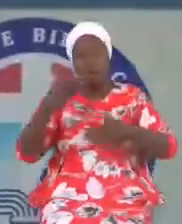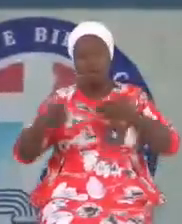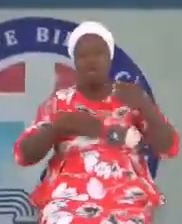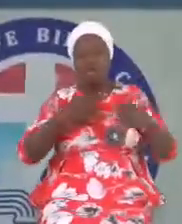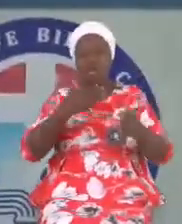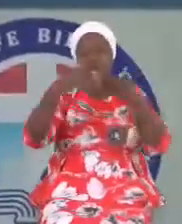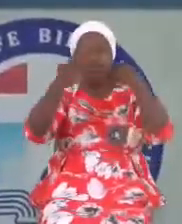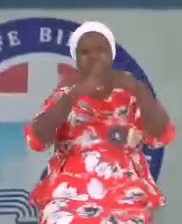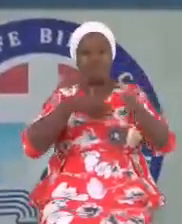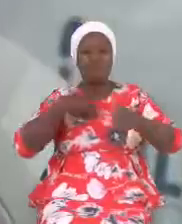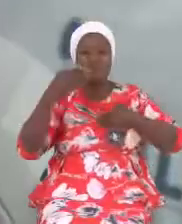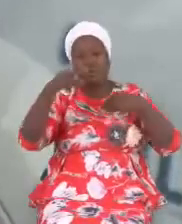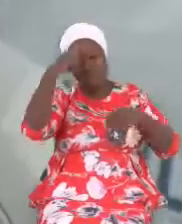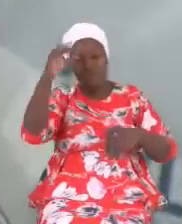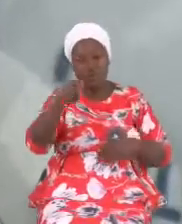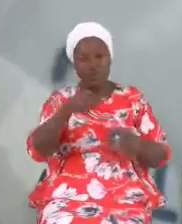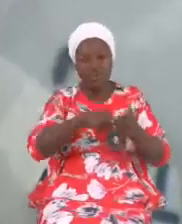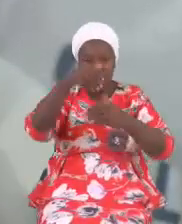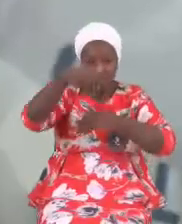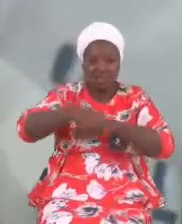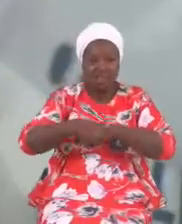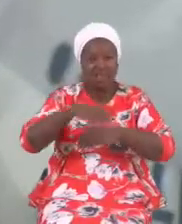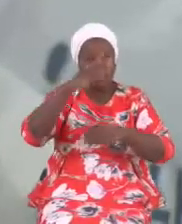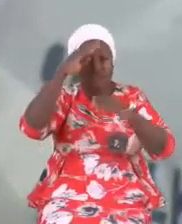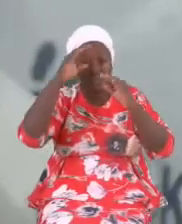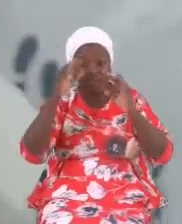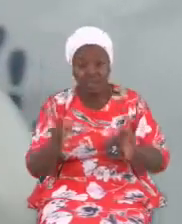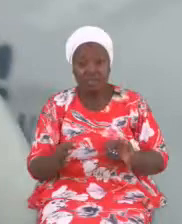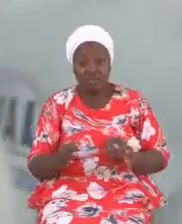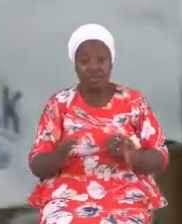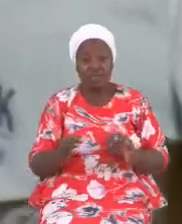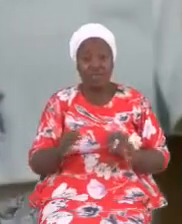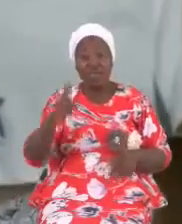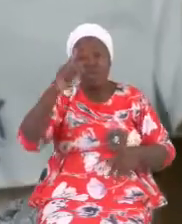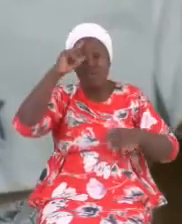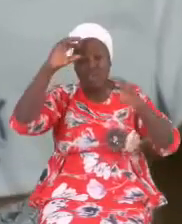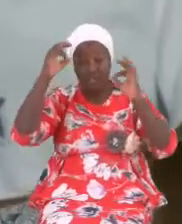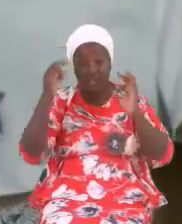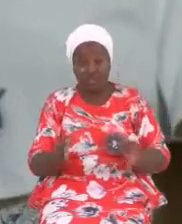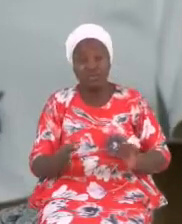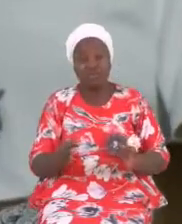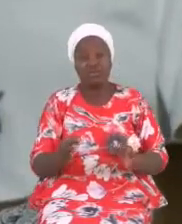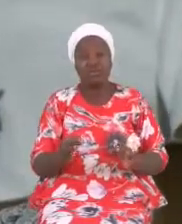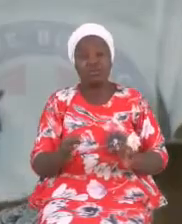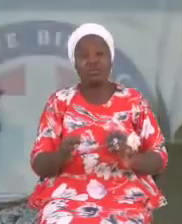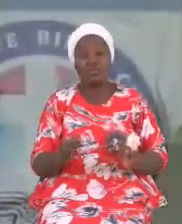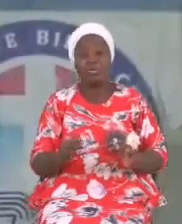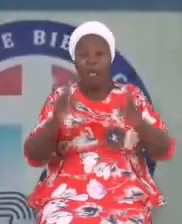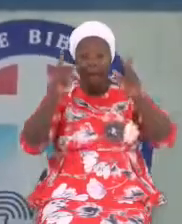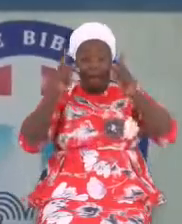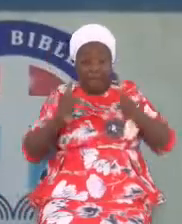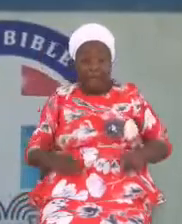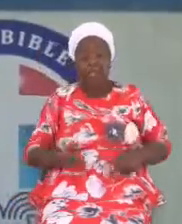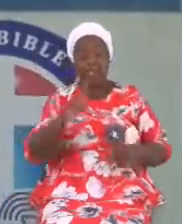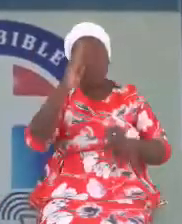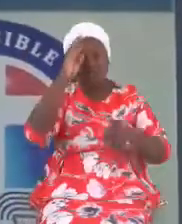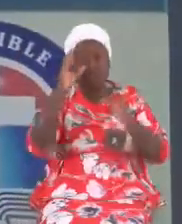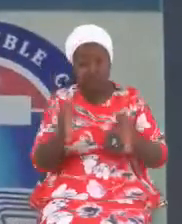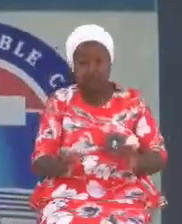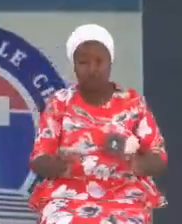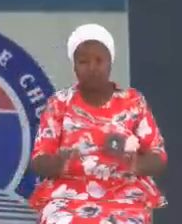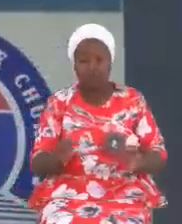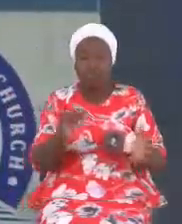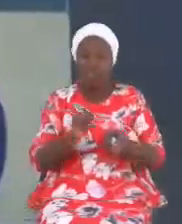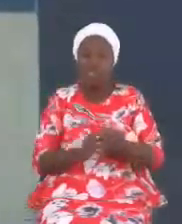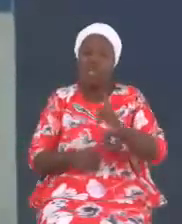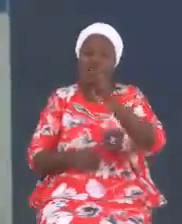you tonight. Decision. Decision. Personal decision that you will